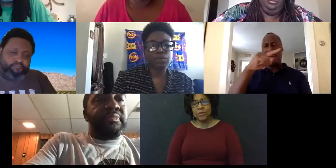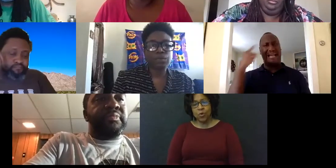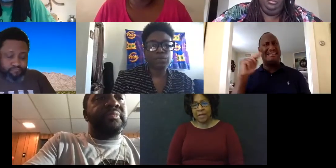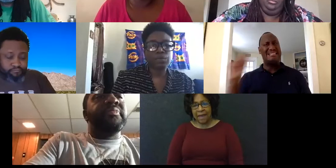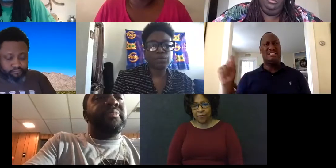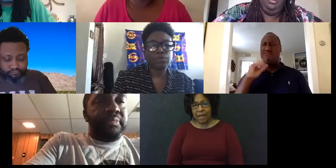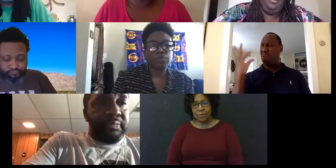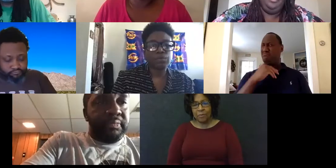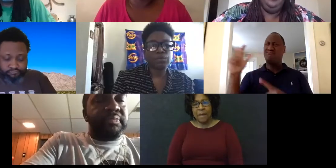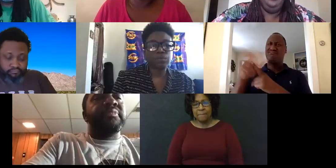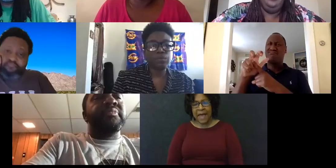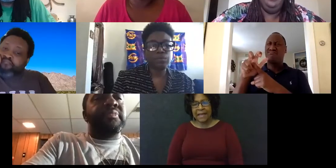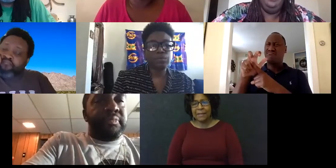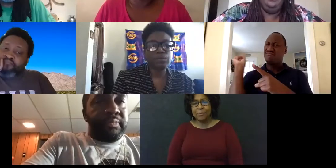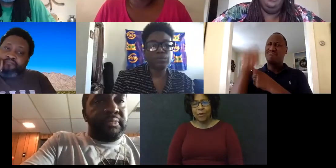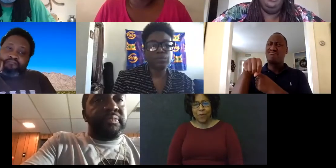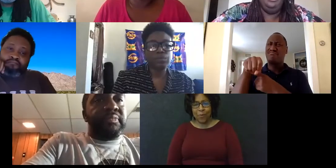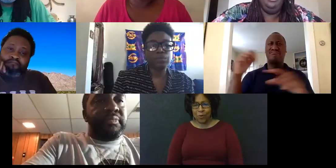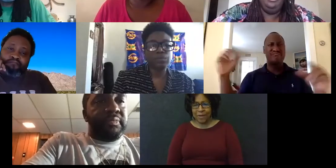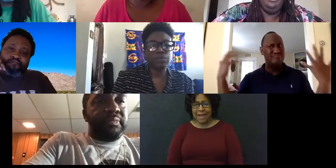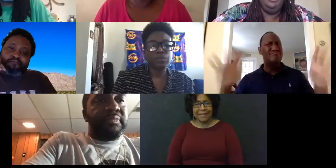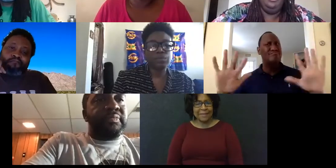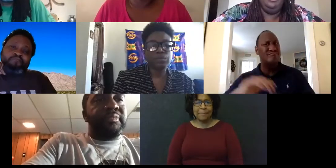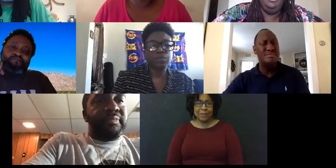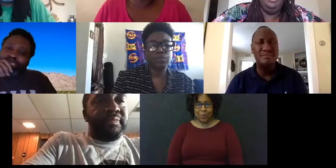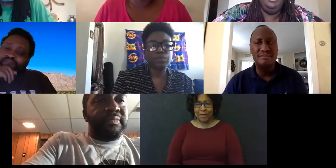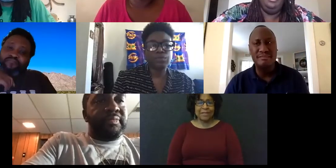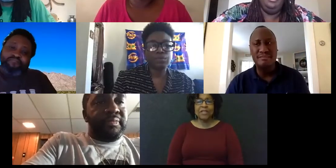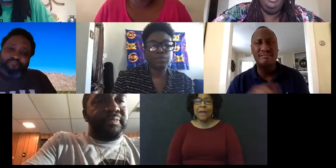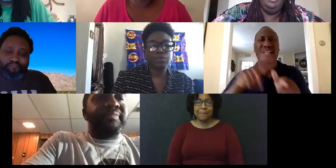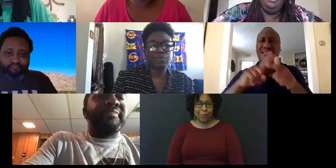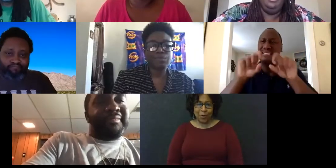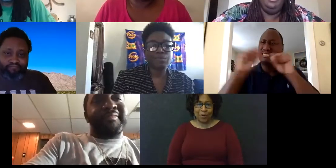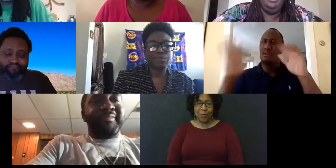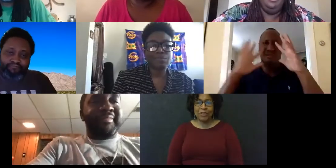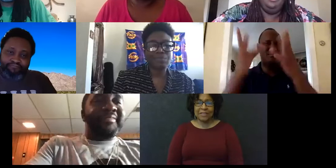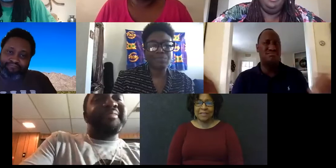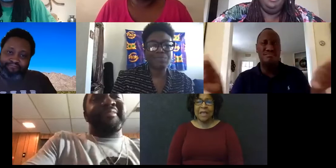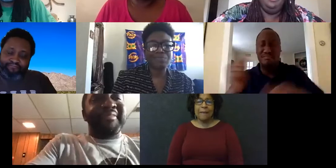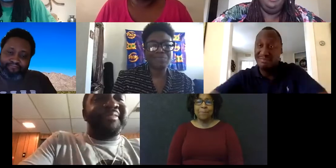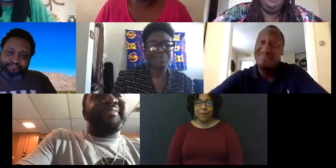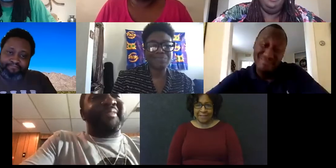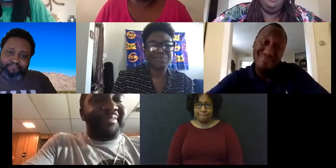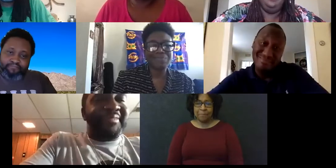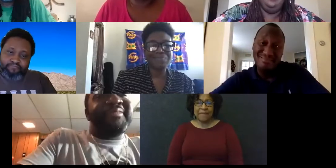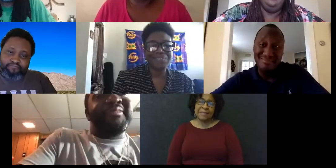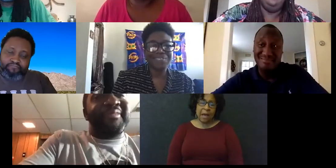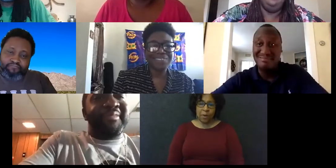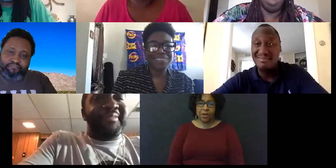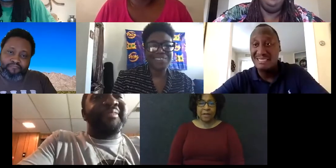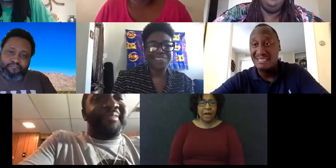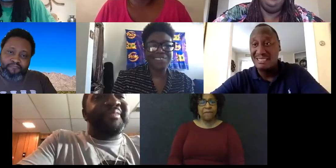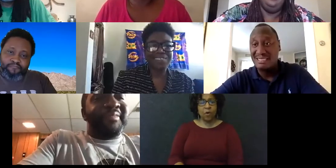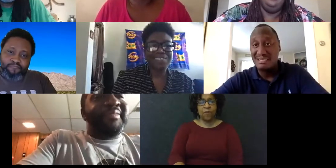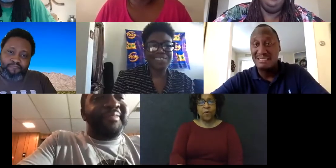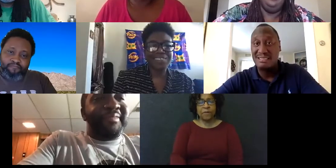and it's worth the effort. And Black is a beautiful word. It's the best word. It's the champion word, and we should just embrace it. And that's how we're